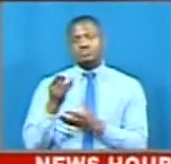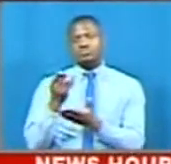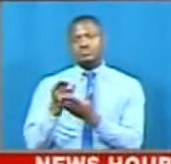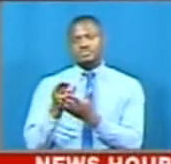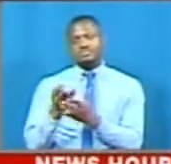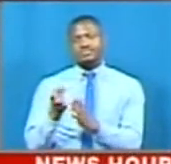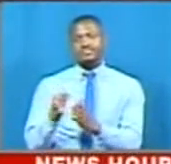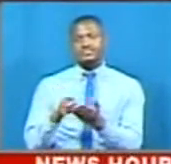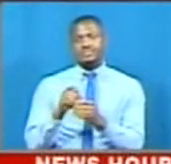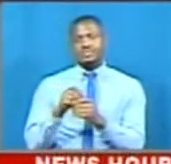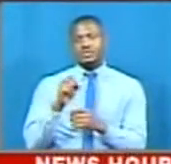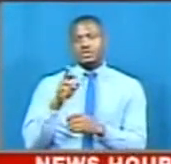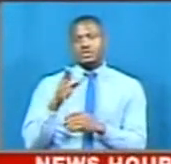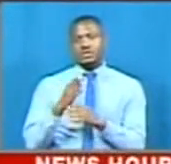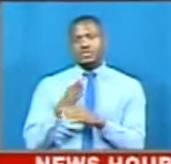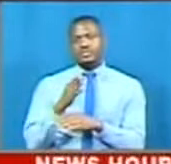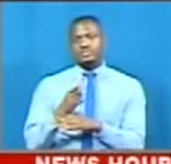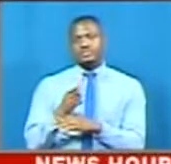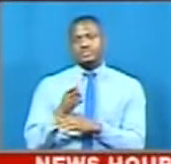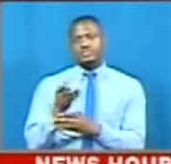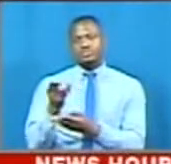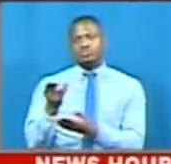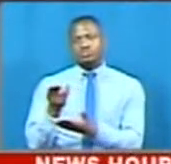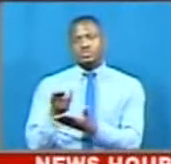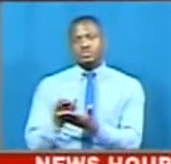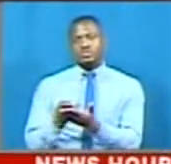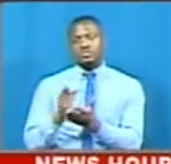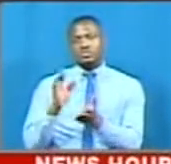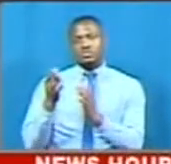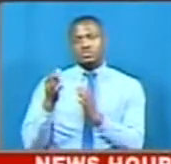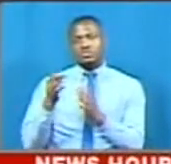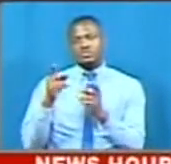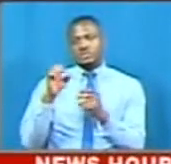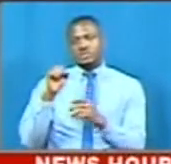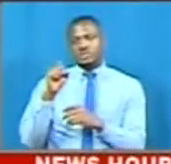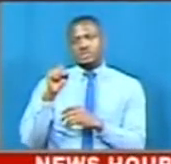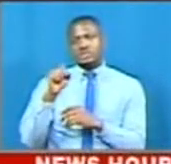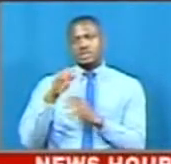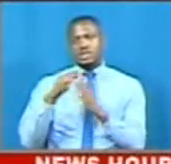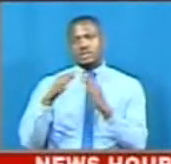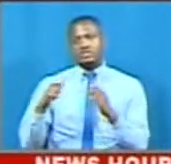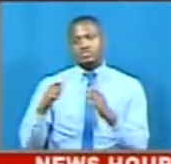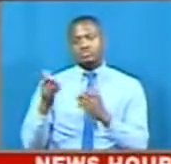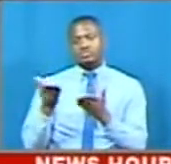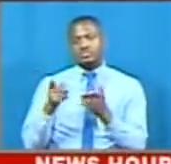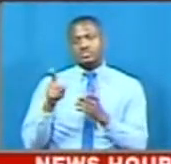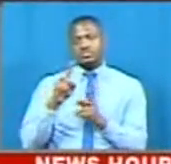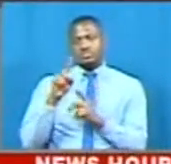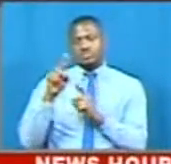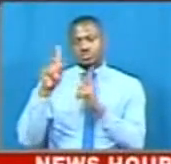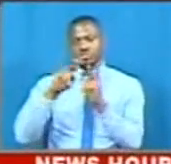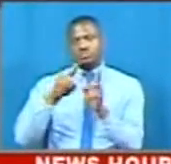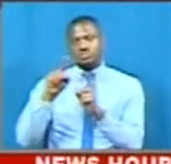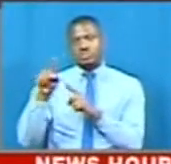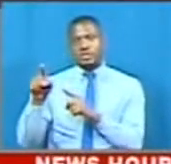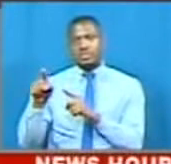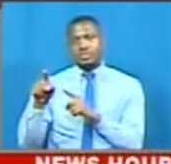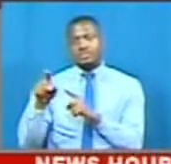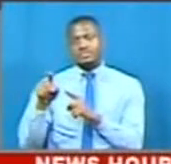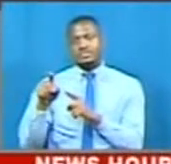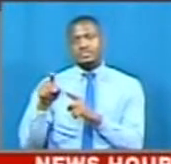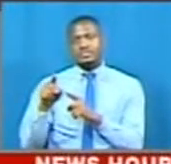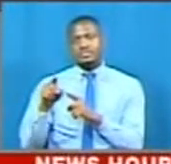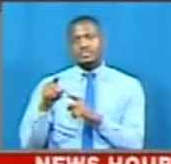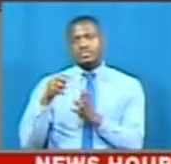laid to rest in Accra after a state funeral in his honor at the forecourt of the State House. At the service, the Accra